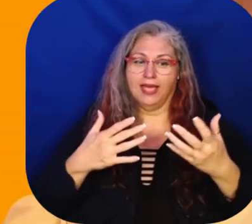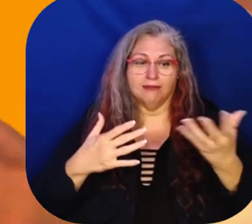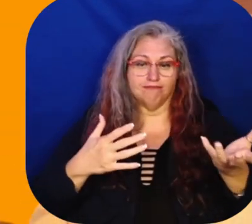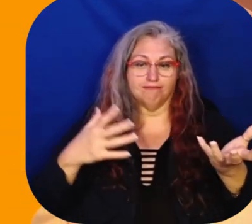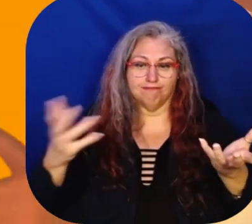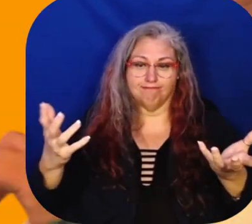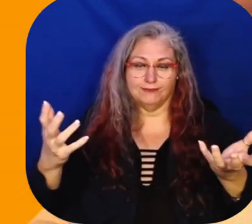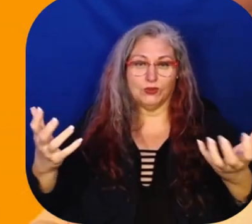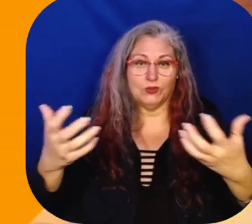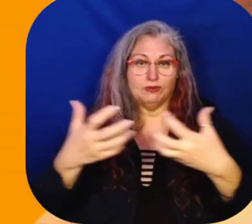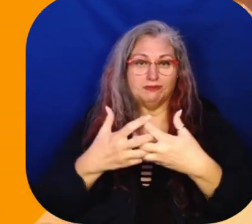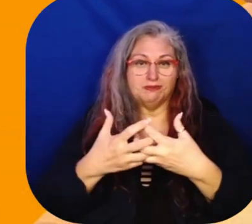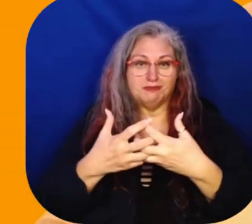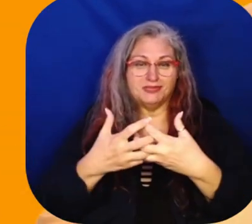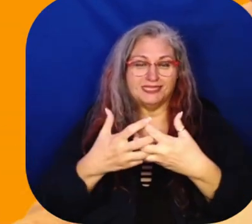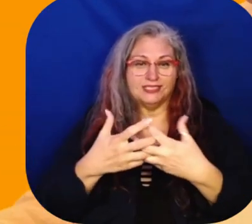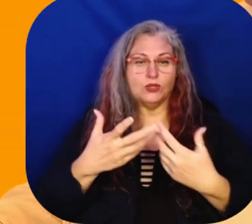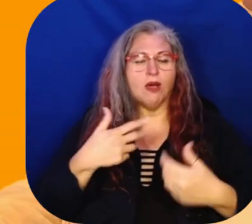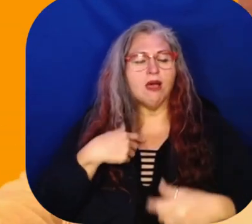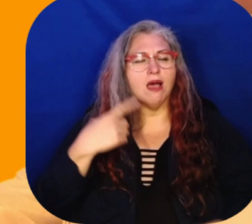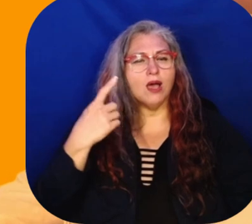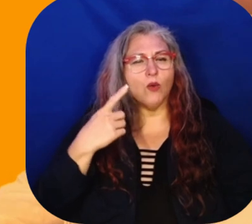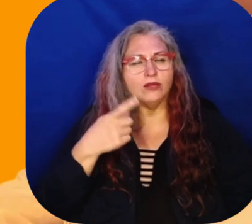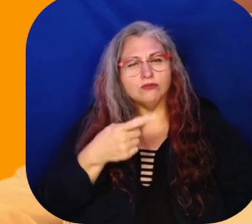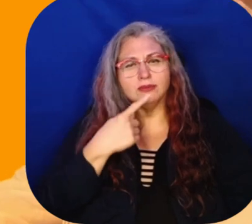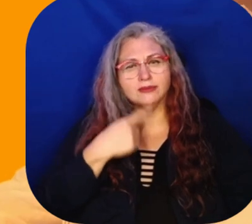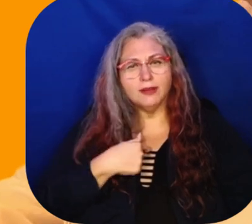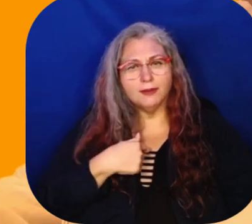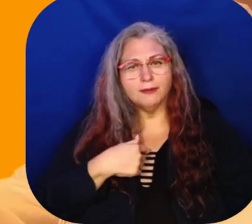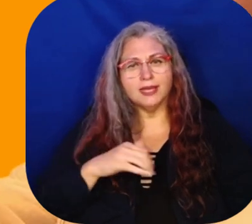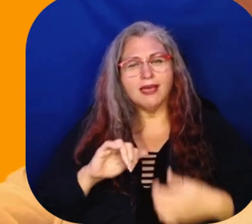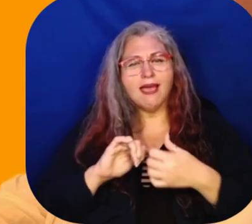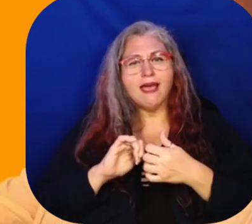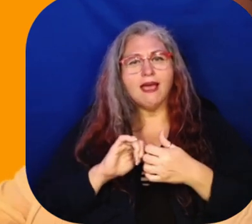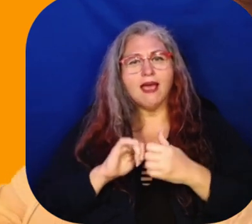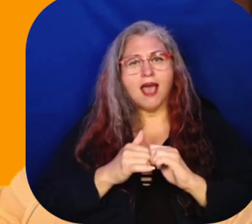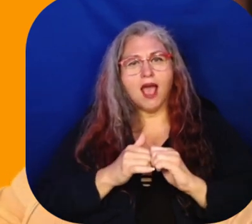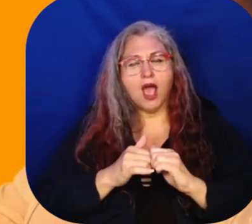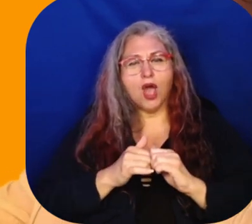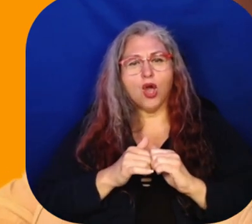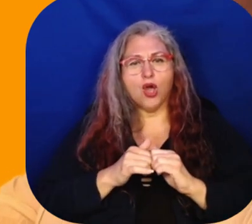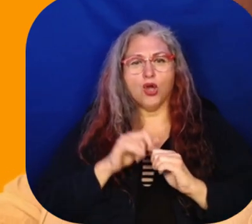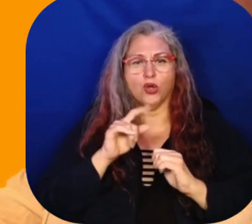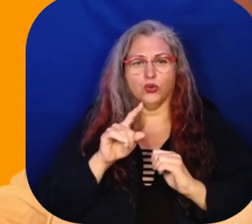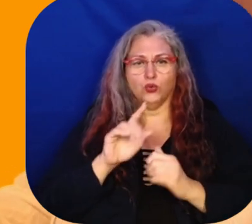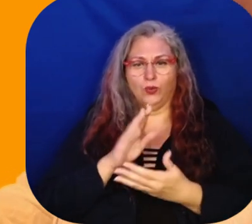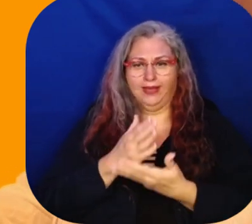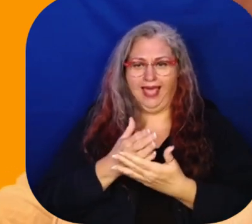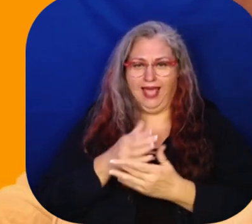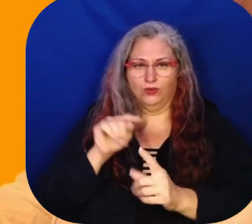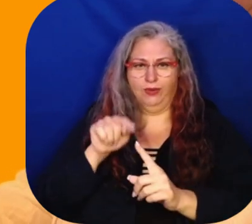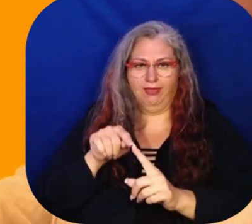want you to tell me how you arrived to that.